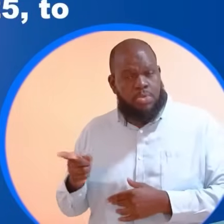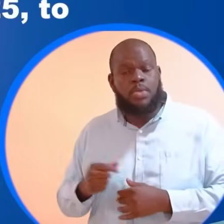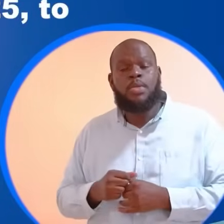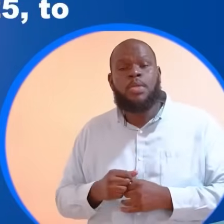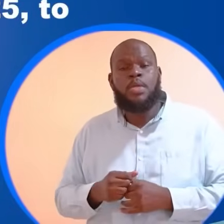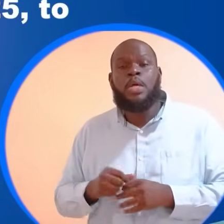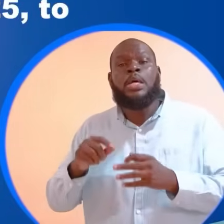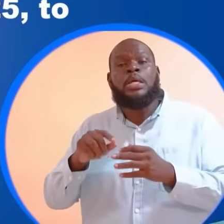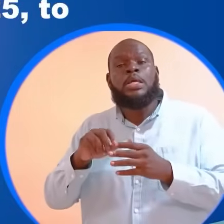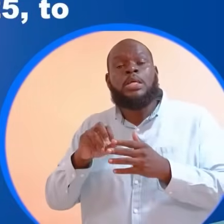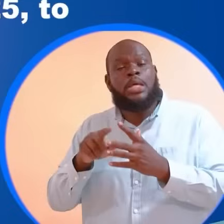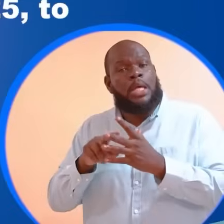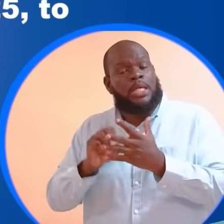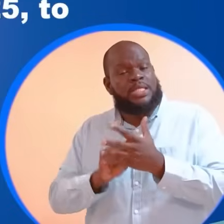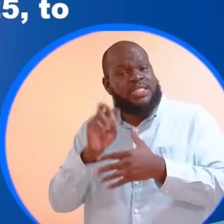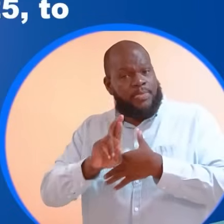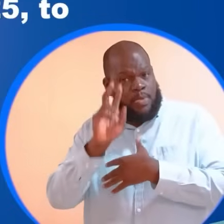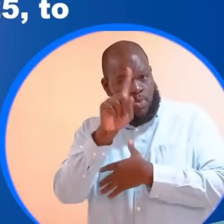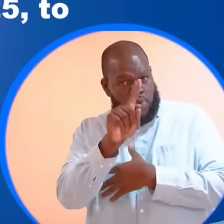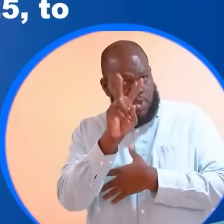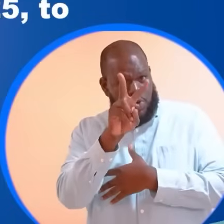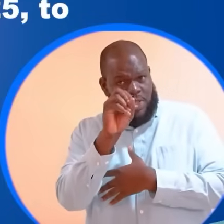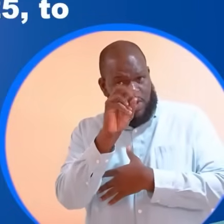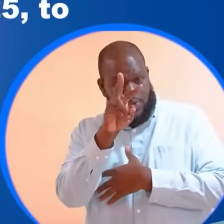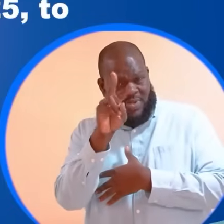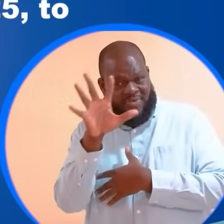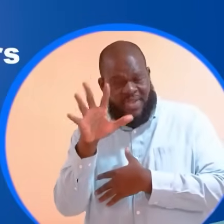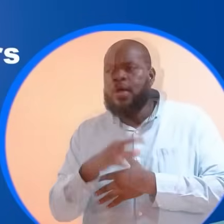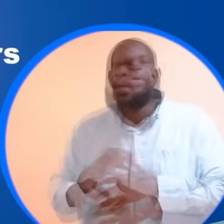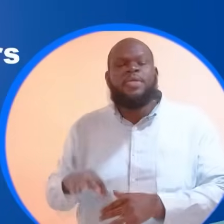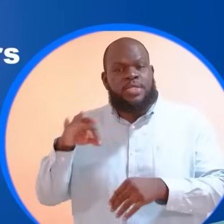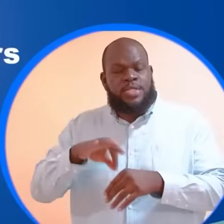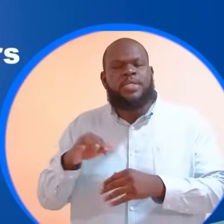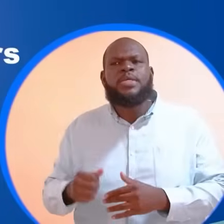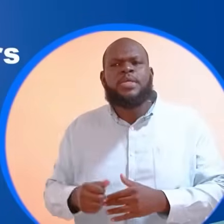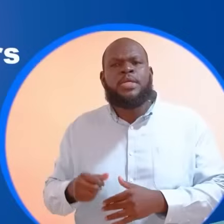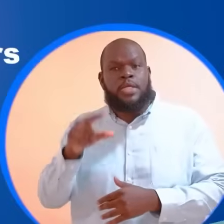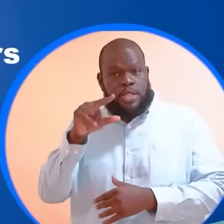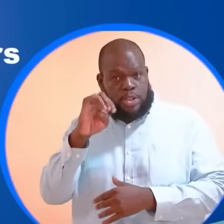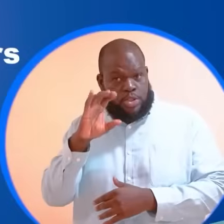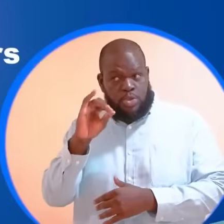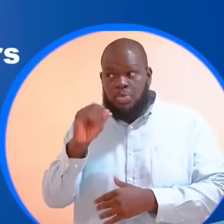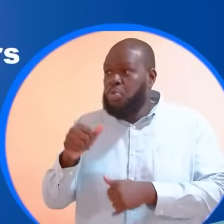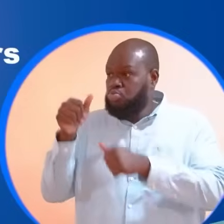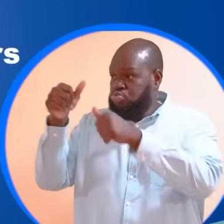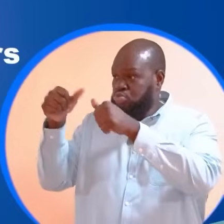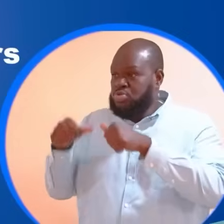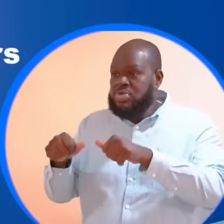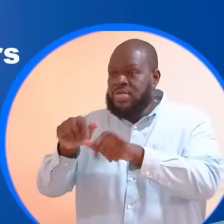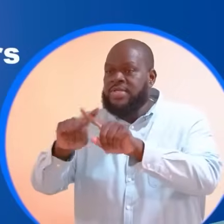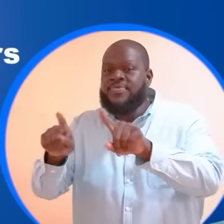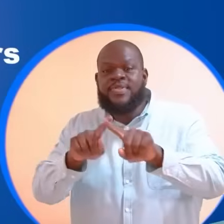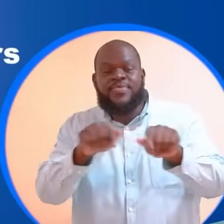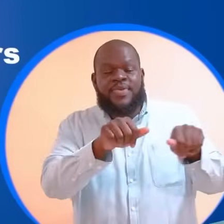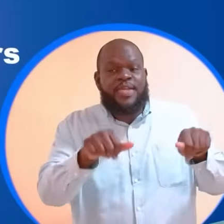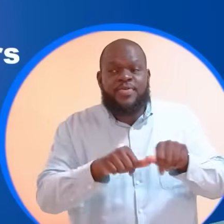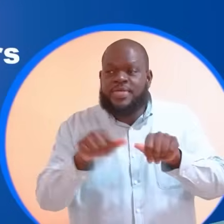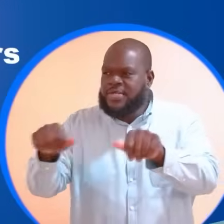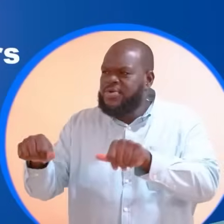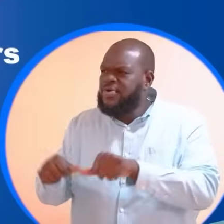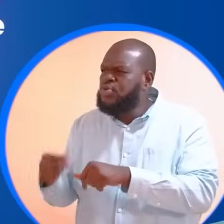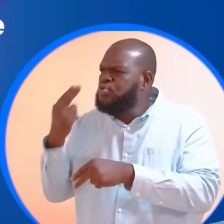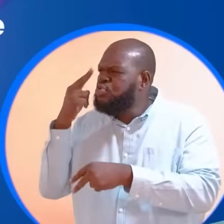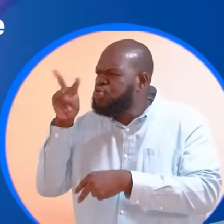of general and regional elections on September 1, 2025. GECOM will post the preliminary list of electors in all